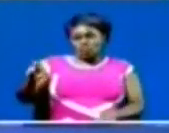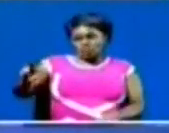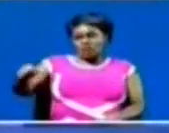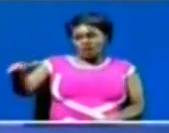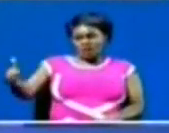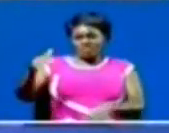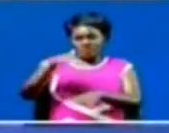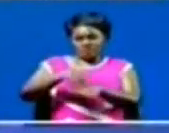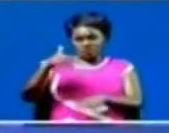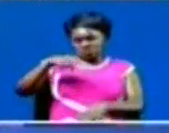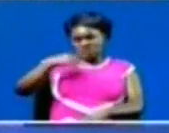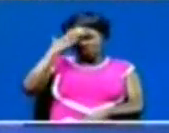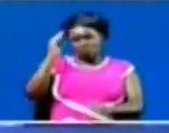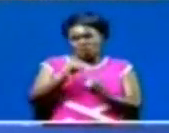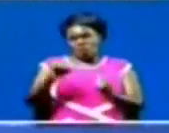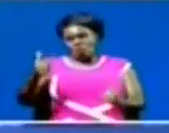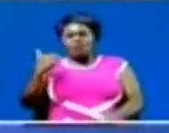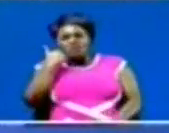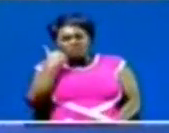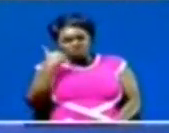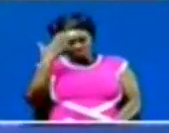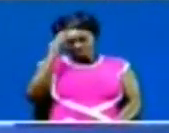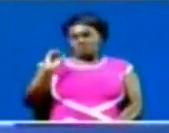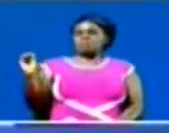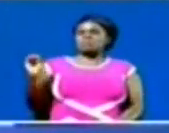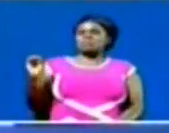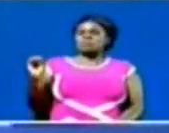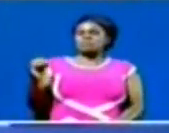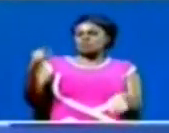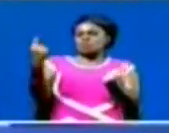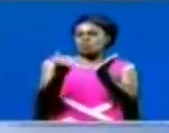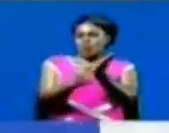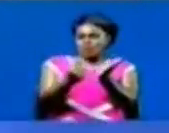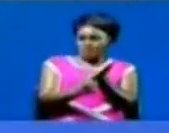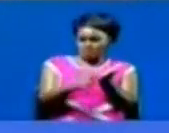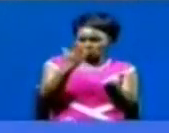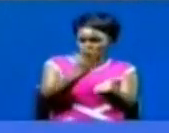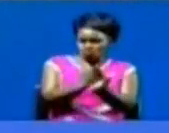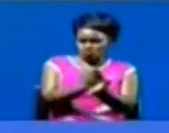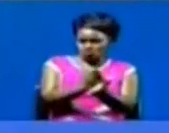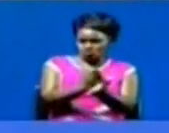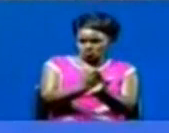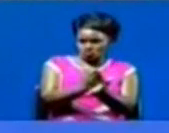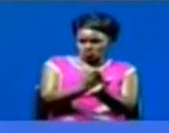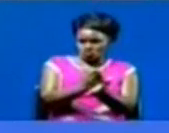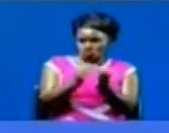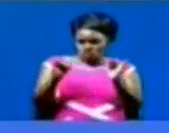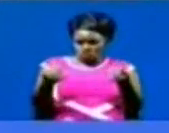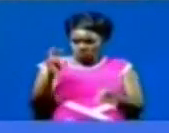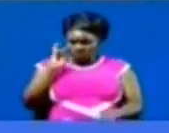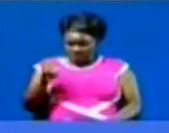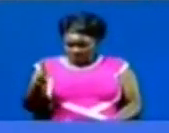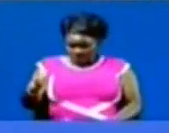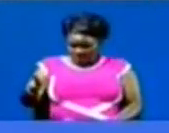bacterial infection or another disease, is we don't know. In Uganda, there are some news that they have spotted